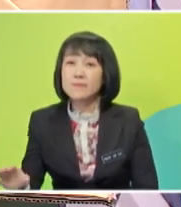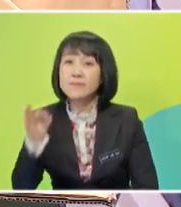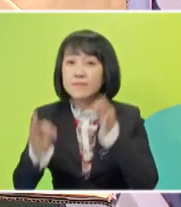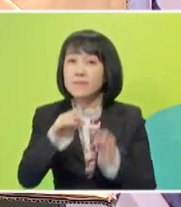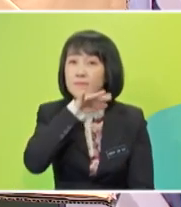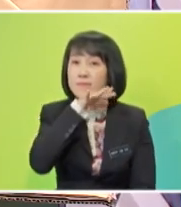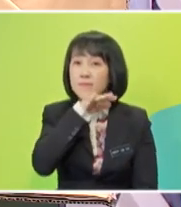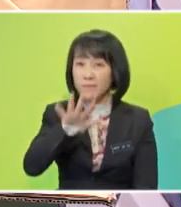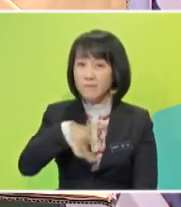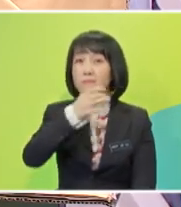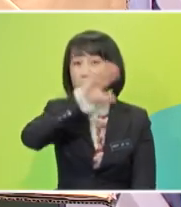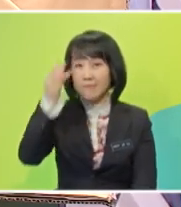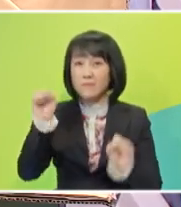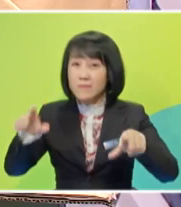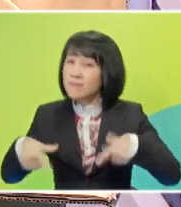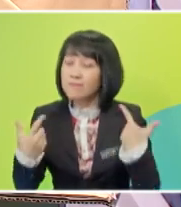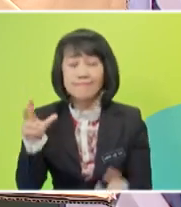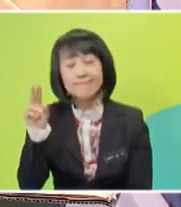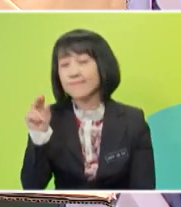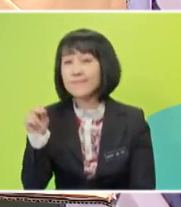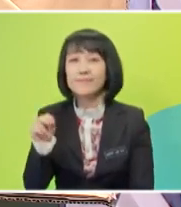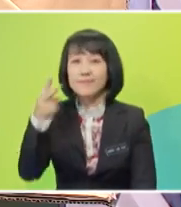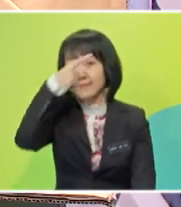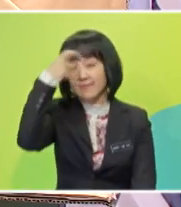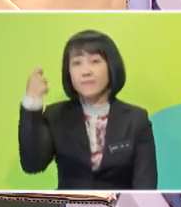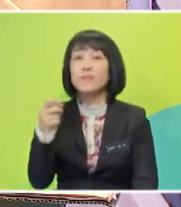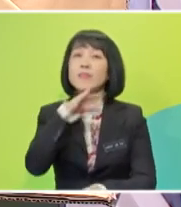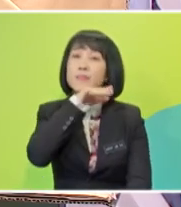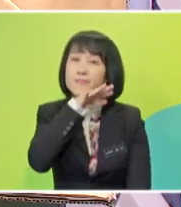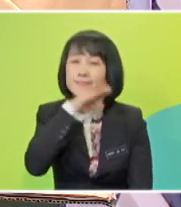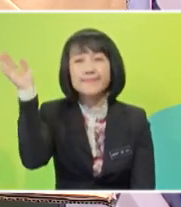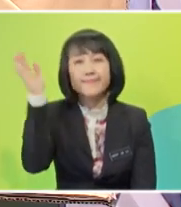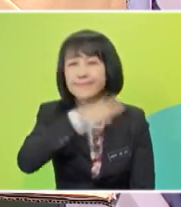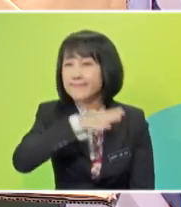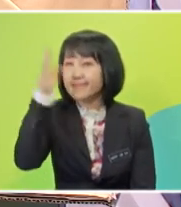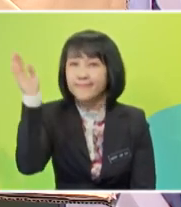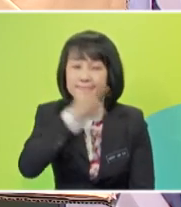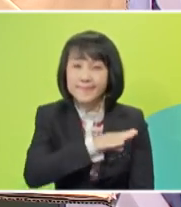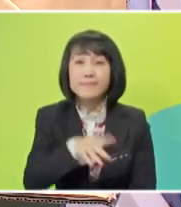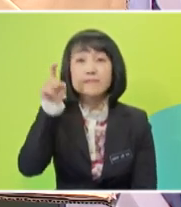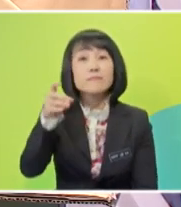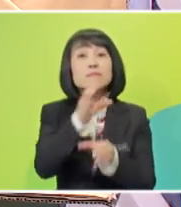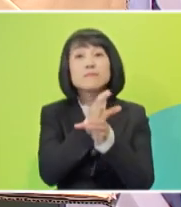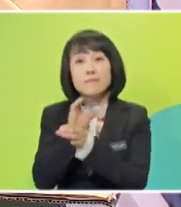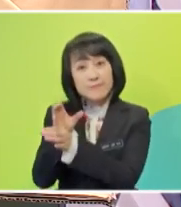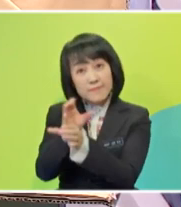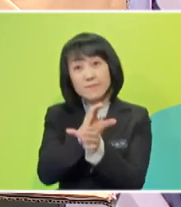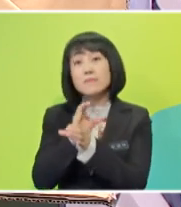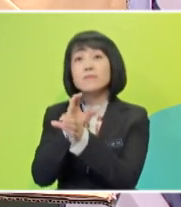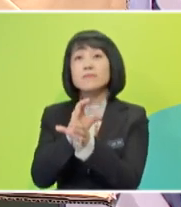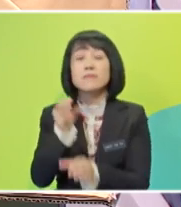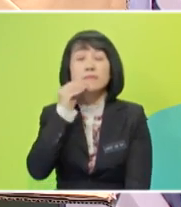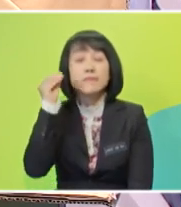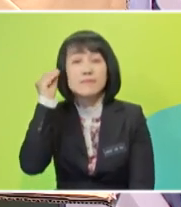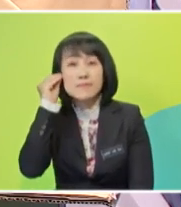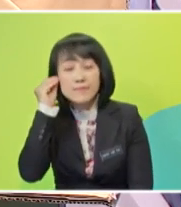live? No, it's going to be very hard for them. It's very dirty, it can be very smelly. So we must take care of the homes